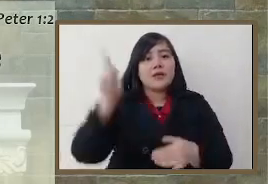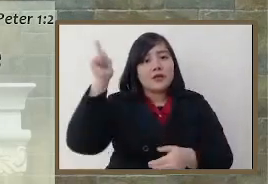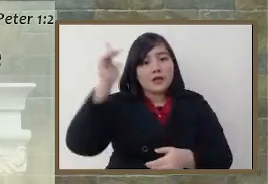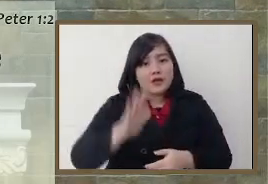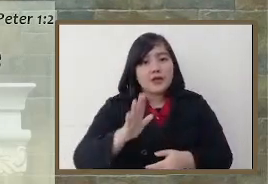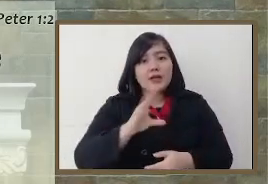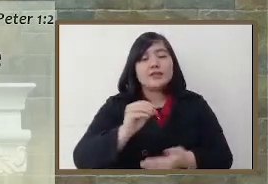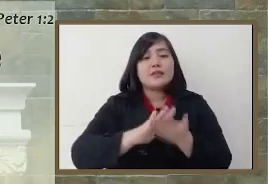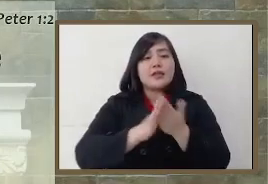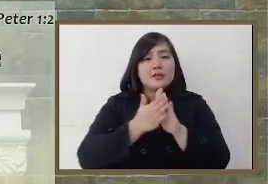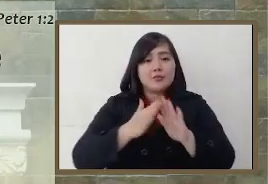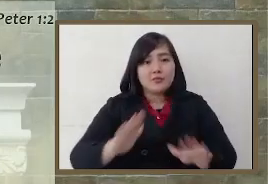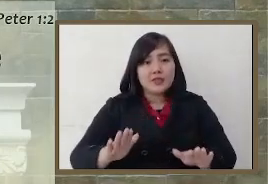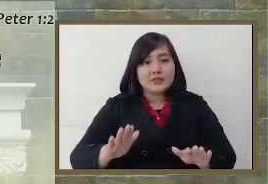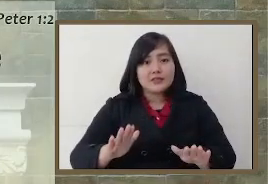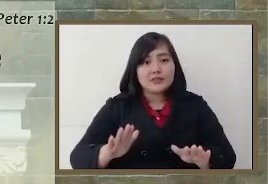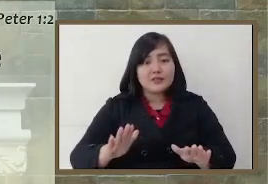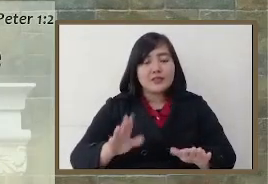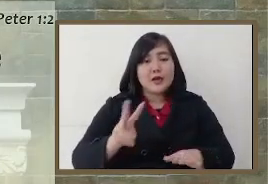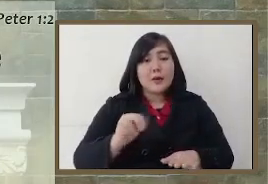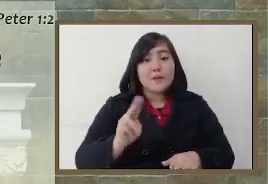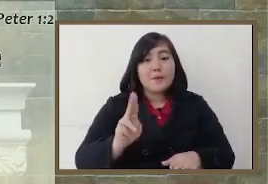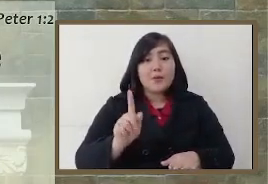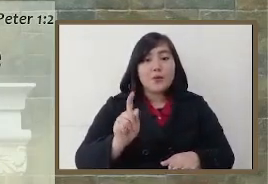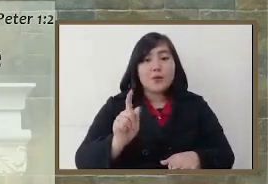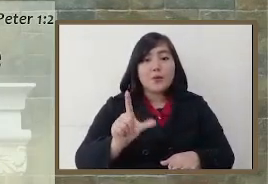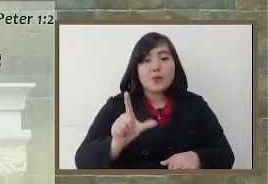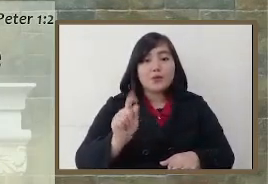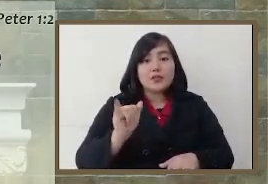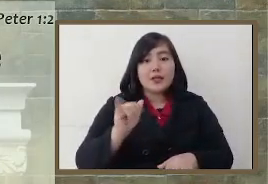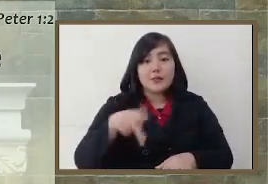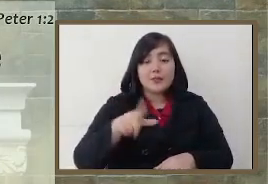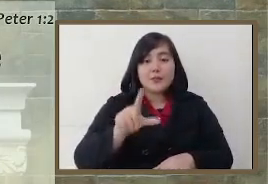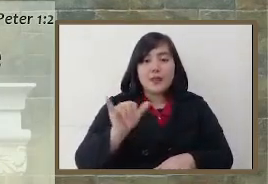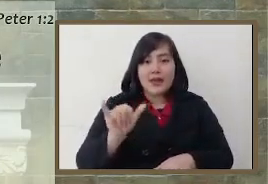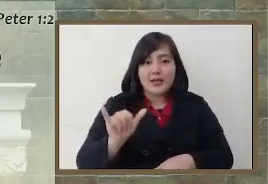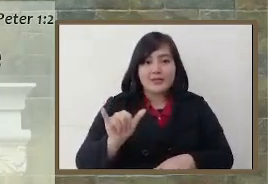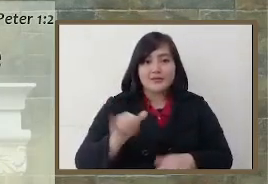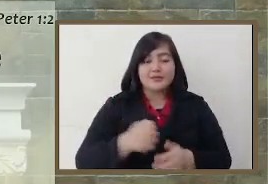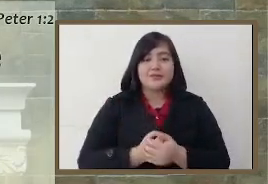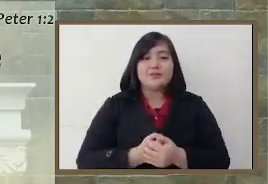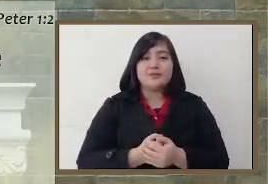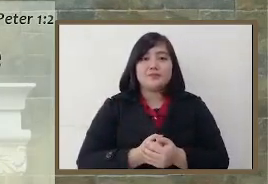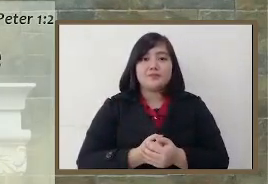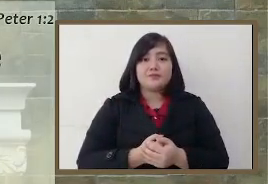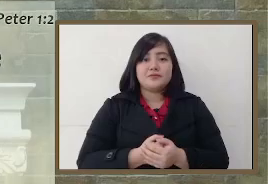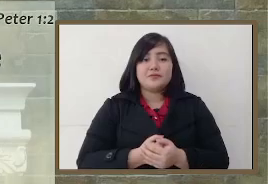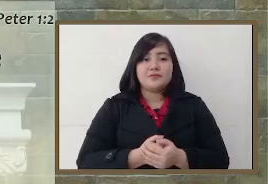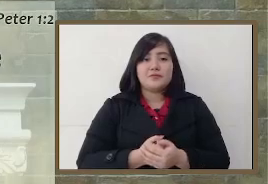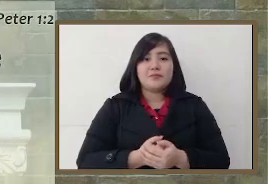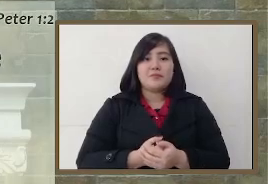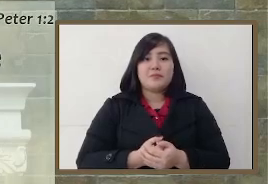be multiplied. But you cannot do it without the knowledge of God.